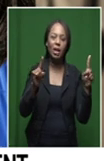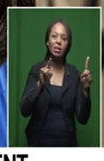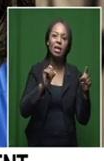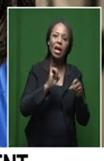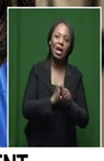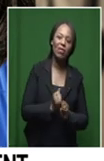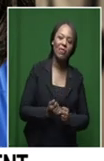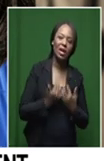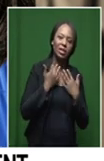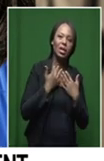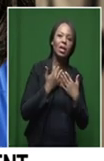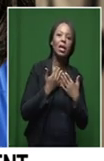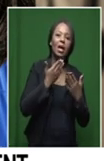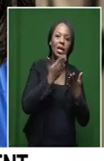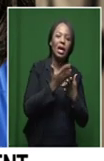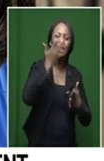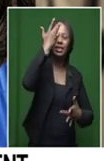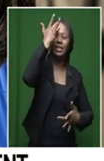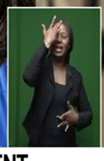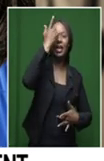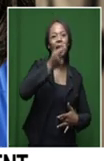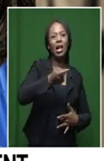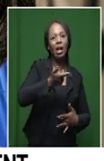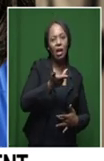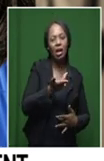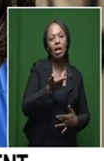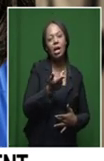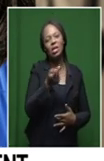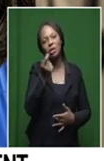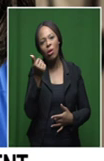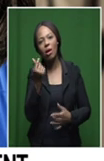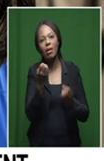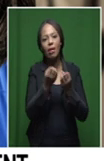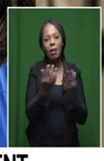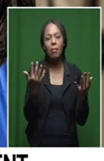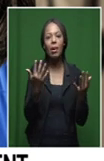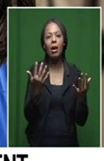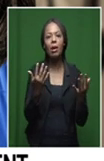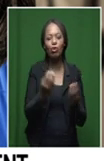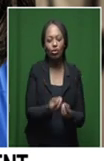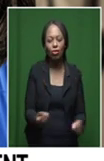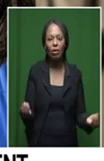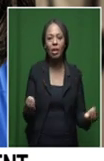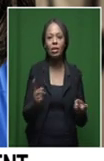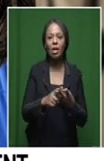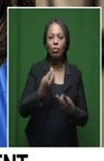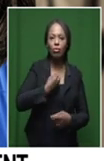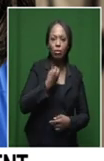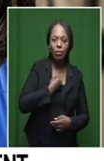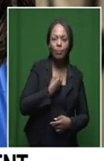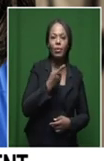can become severely ill. A small number of children and teenagers have